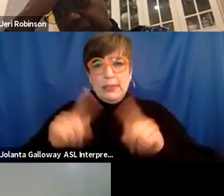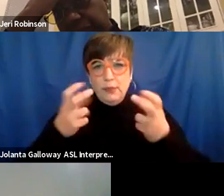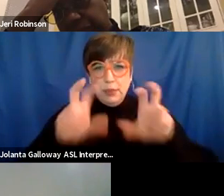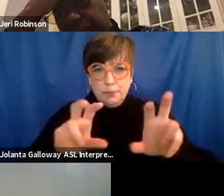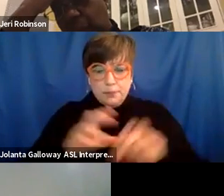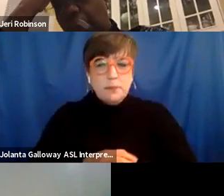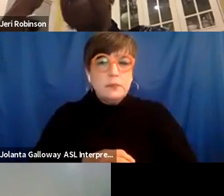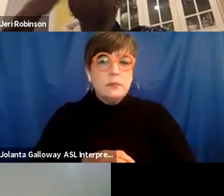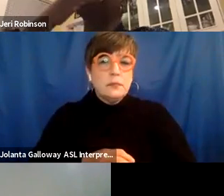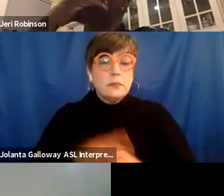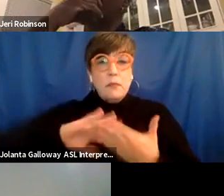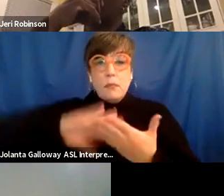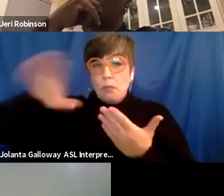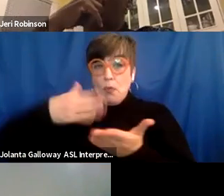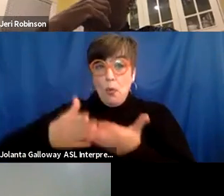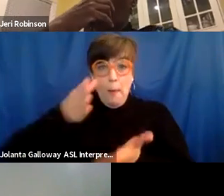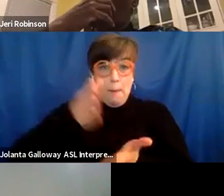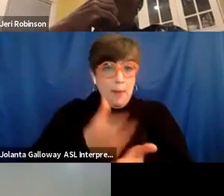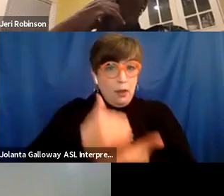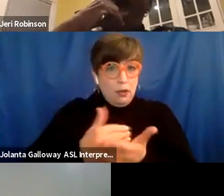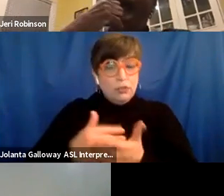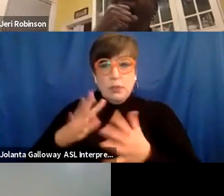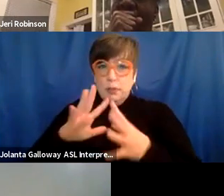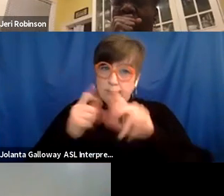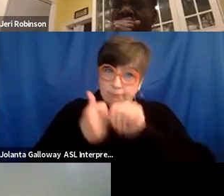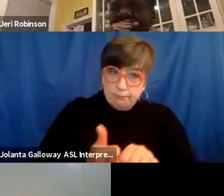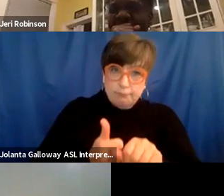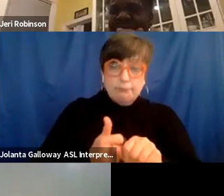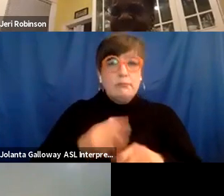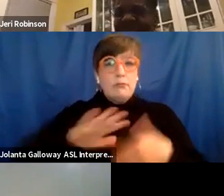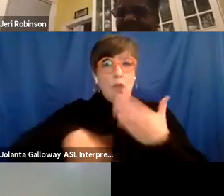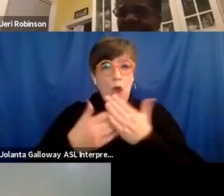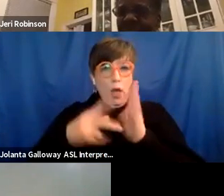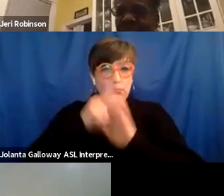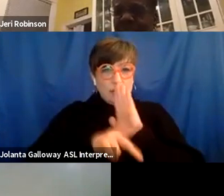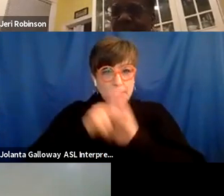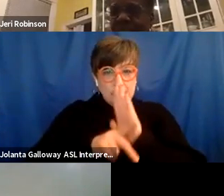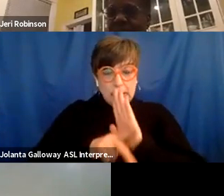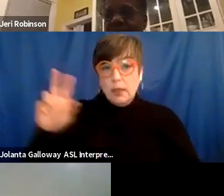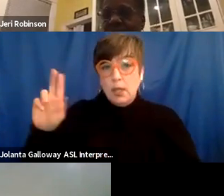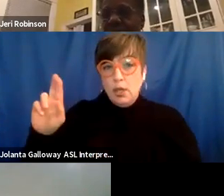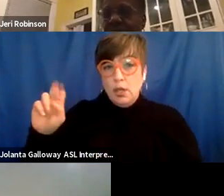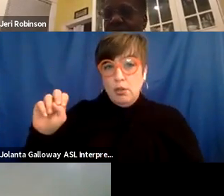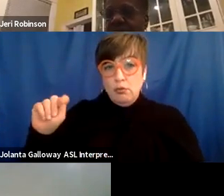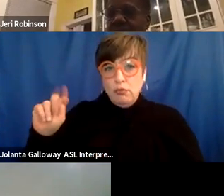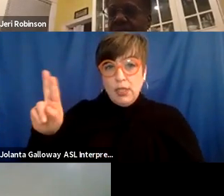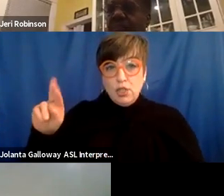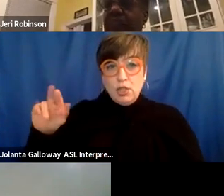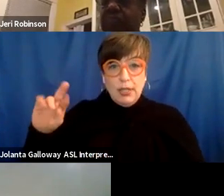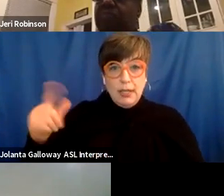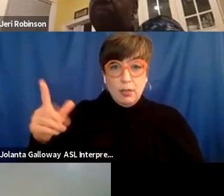entire budget is grounded in our principles of returning strong and recovering, and then